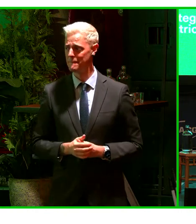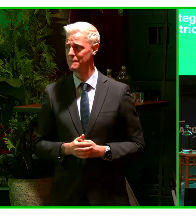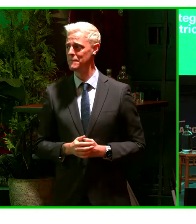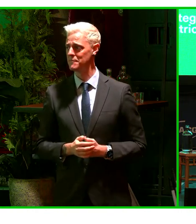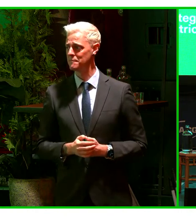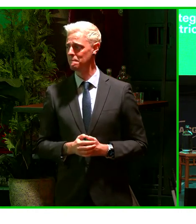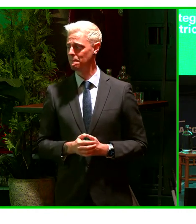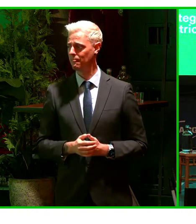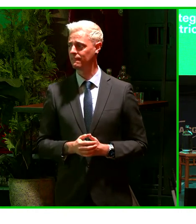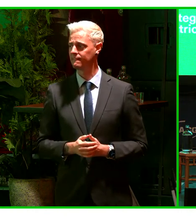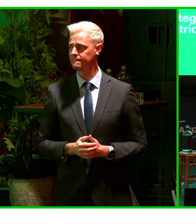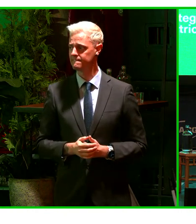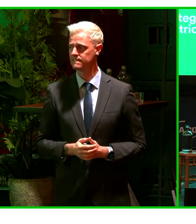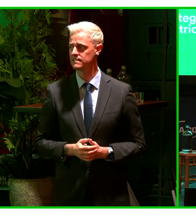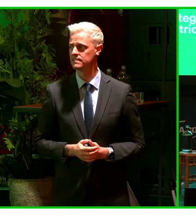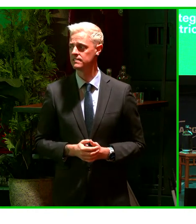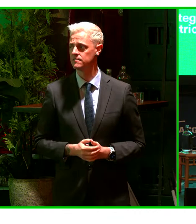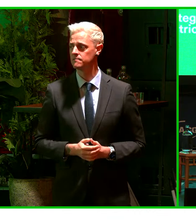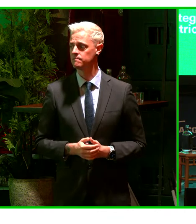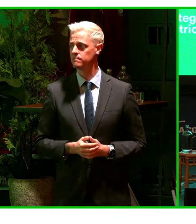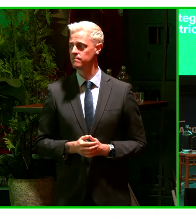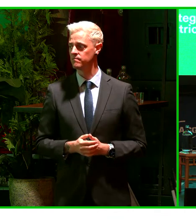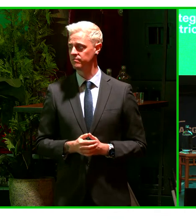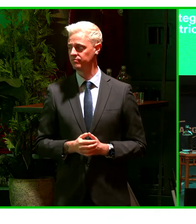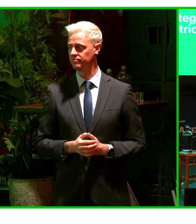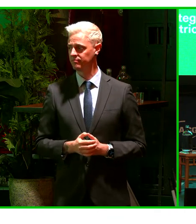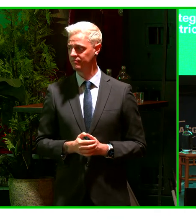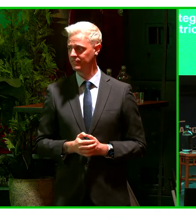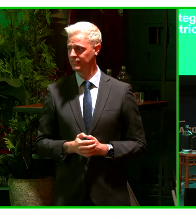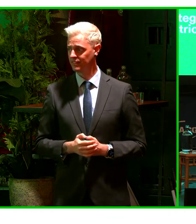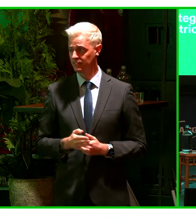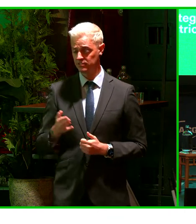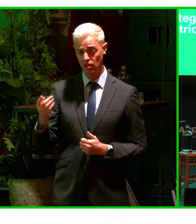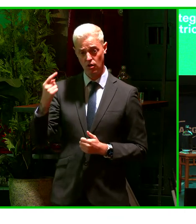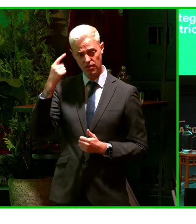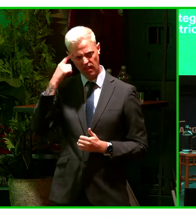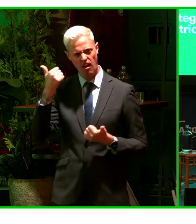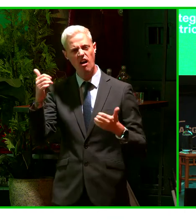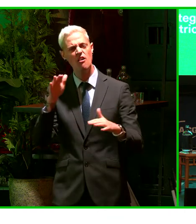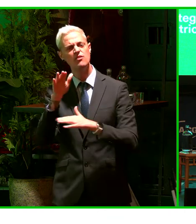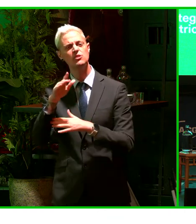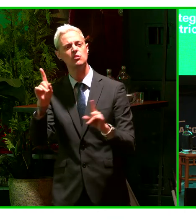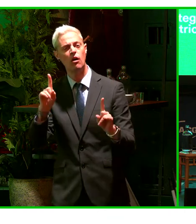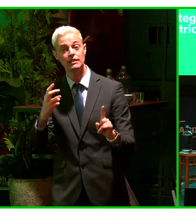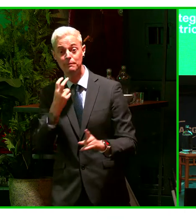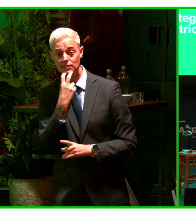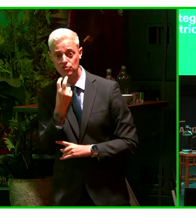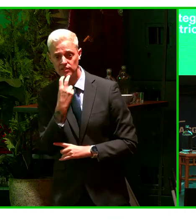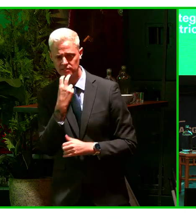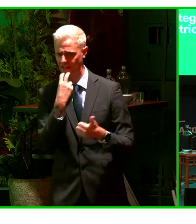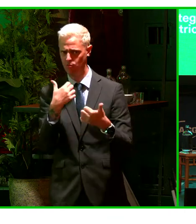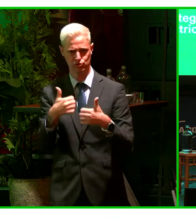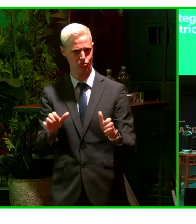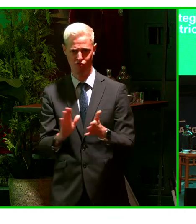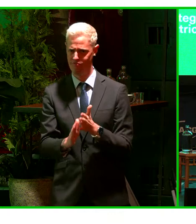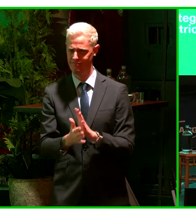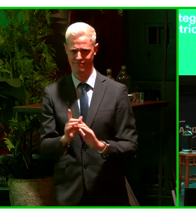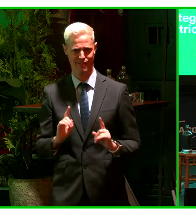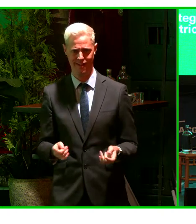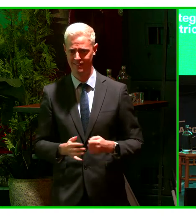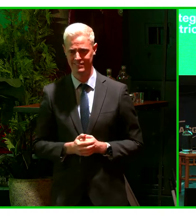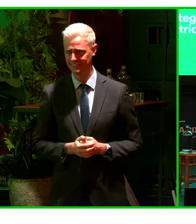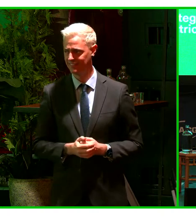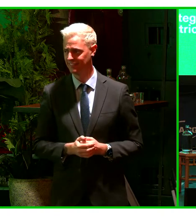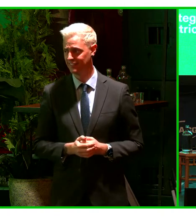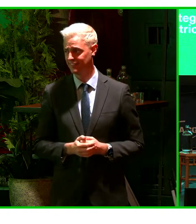in the marine industry, people talk about batteries being the future. Batteries will not solve the marine industry. If you've got a marine vessel